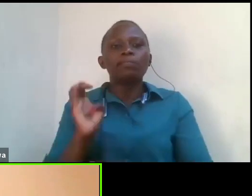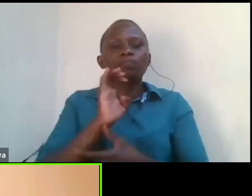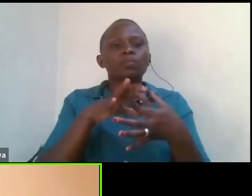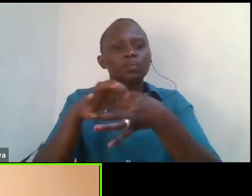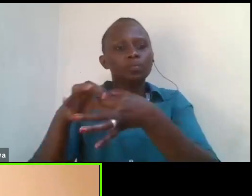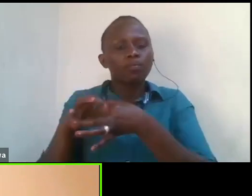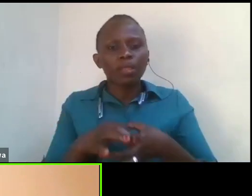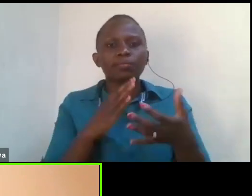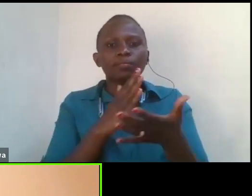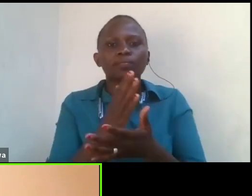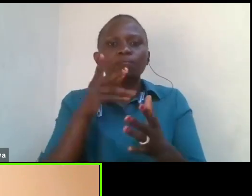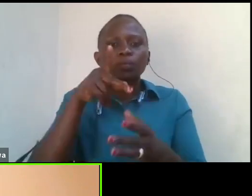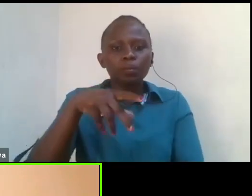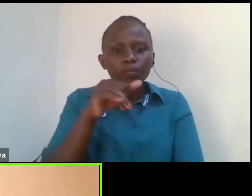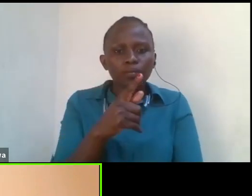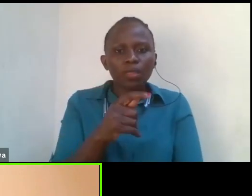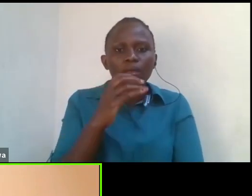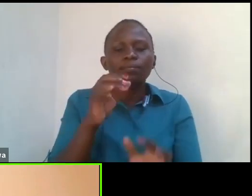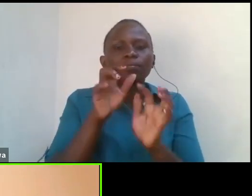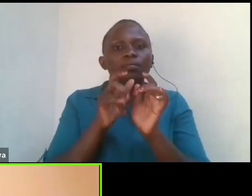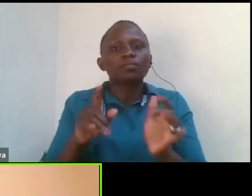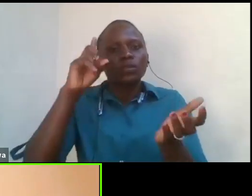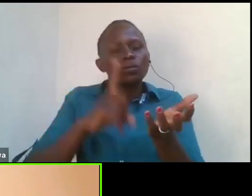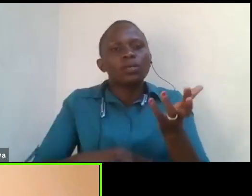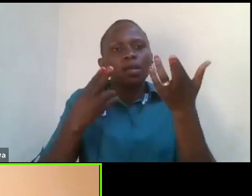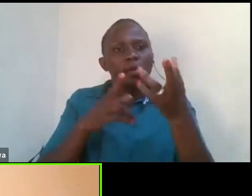Office, what has been happening is that